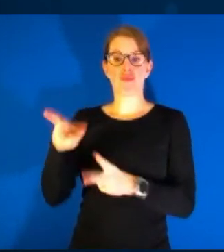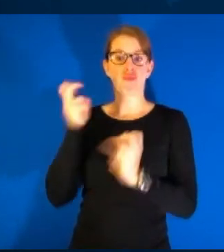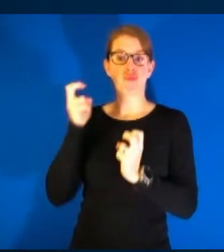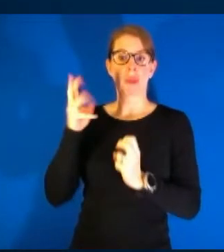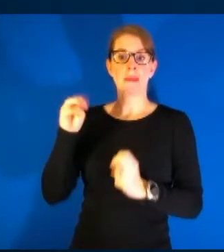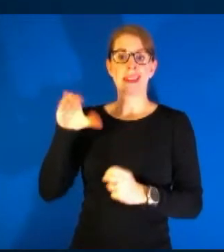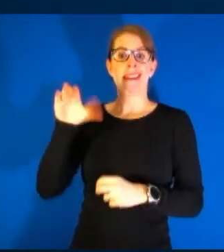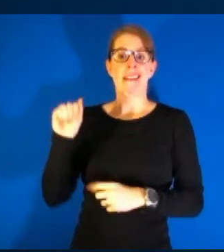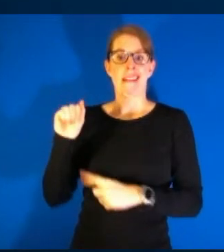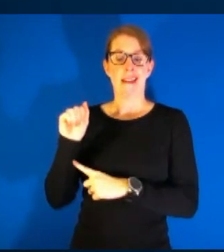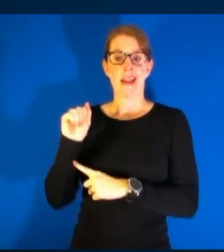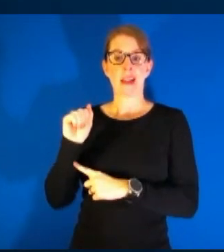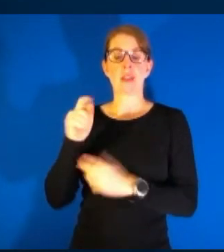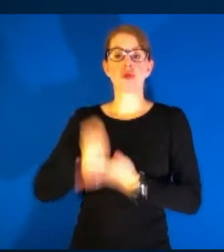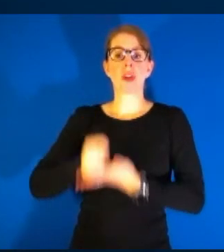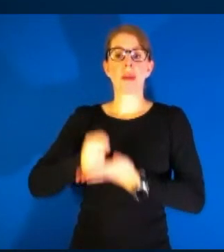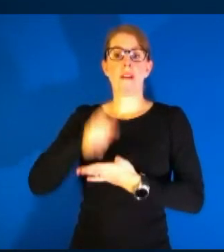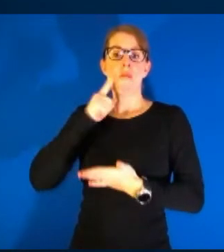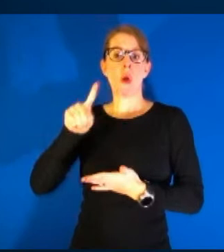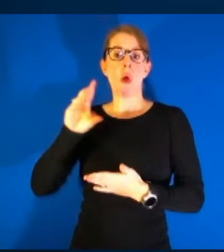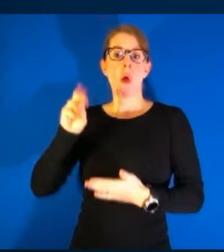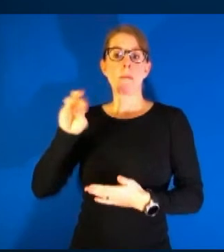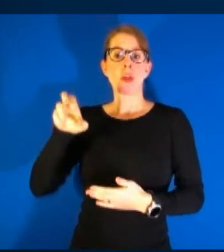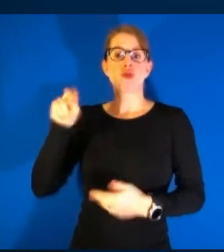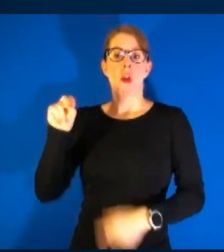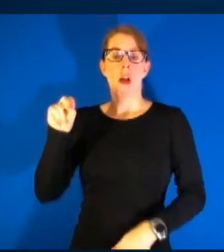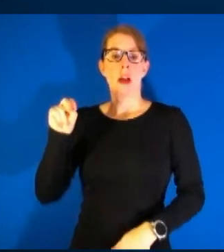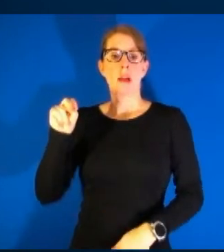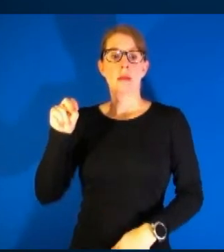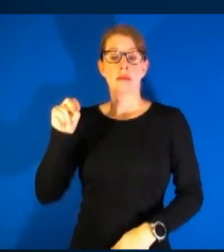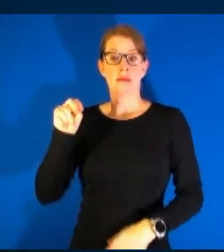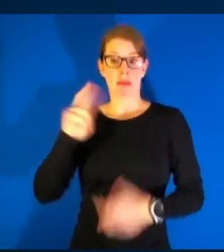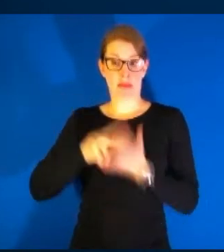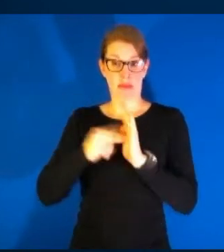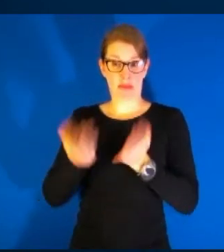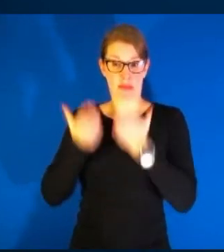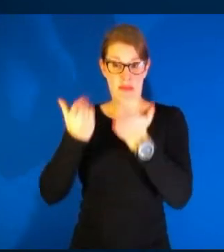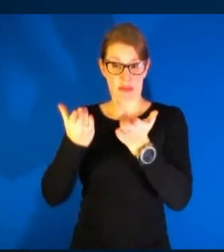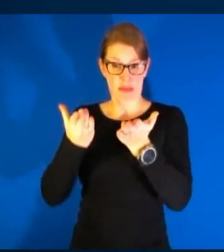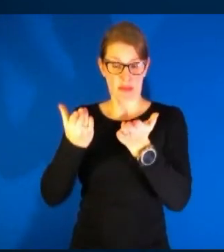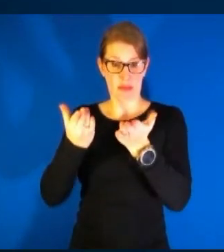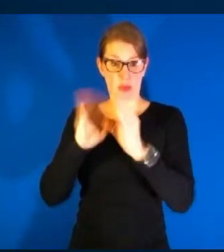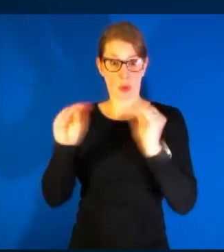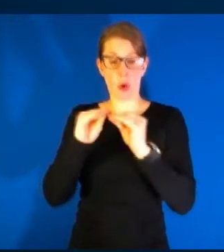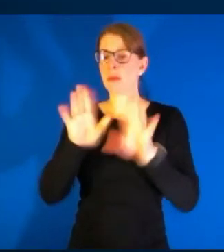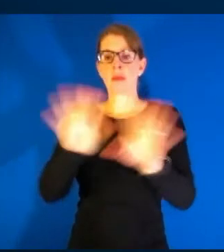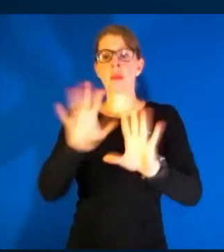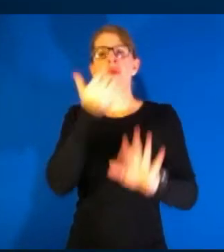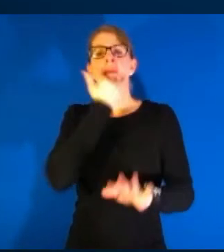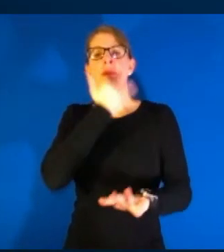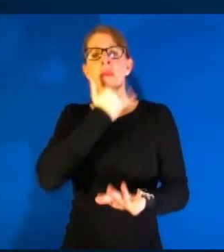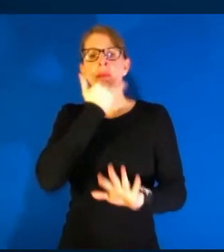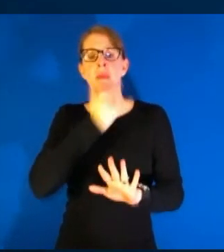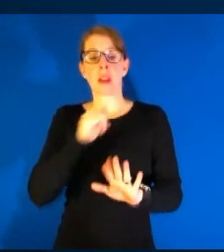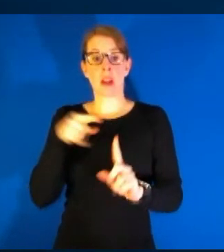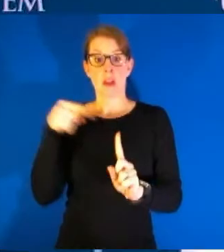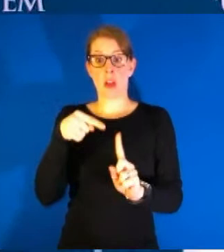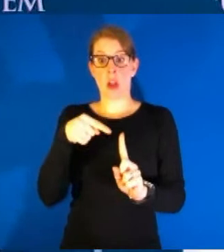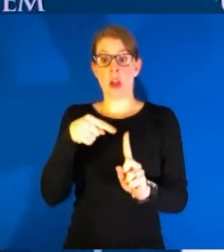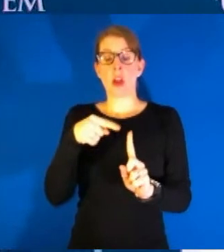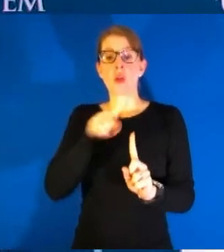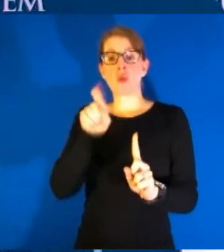treatment for Omicron mean? Will it no longer be offered? No, that's not right. The stem of the question is wrong.